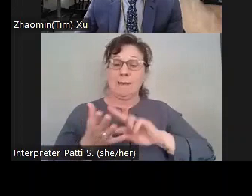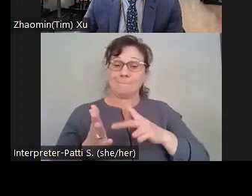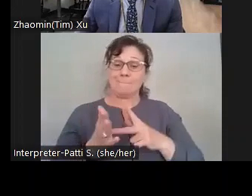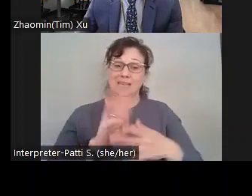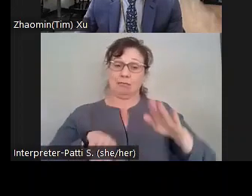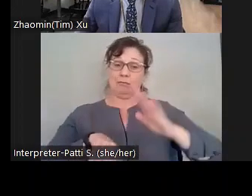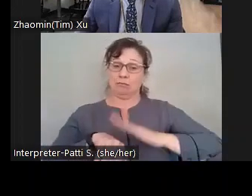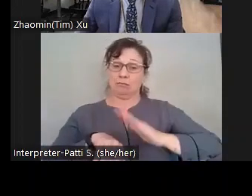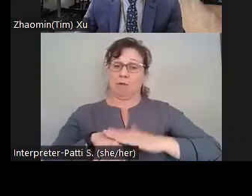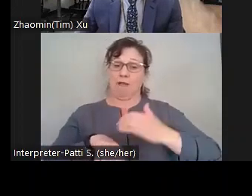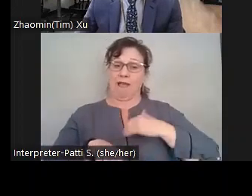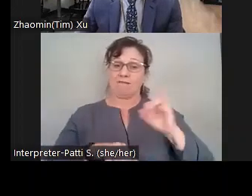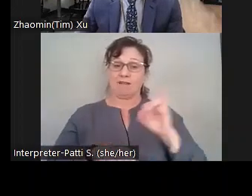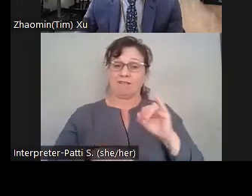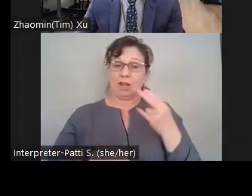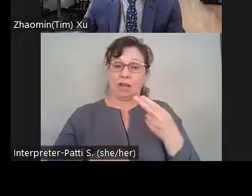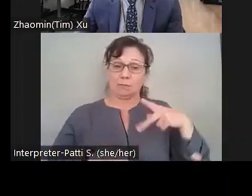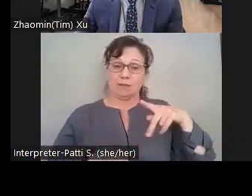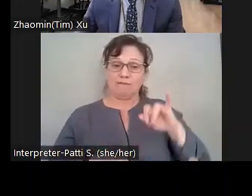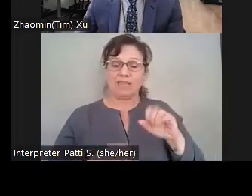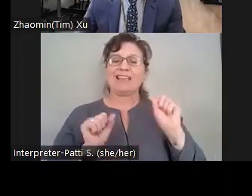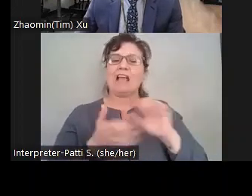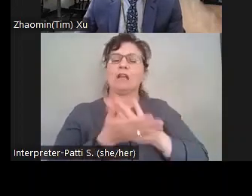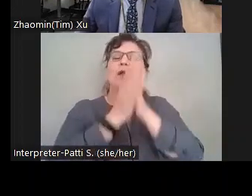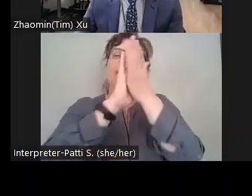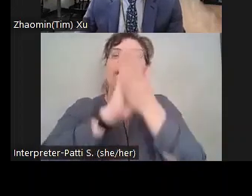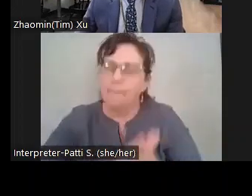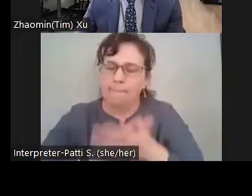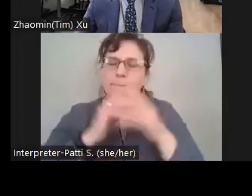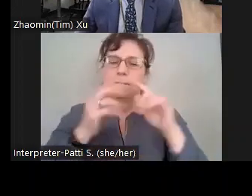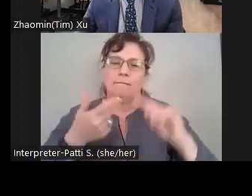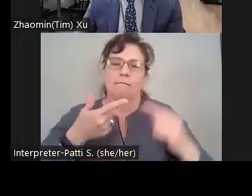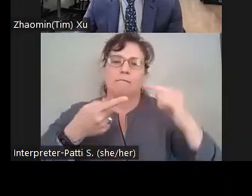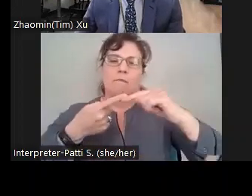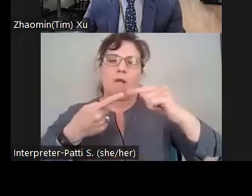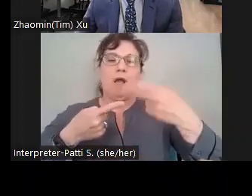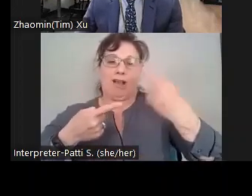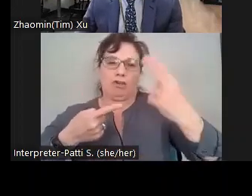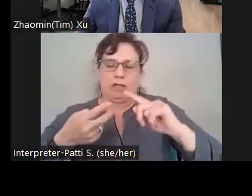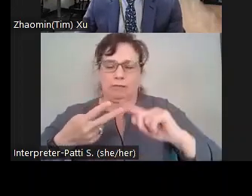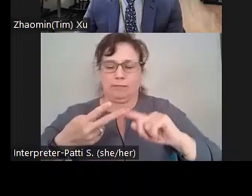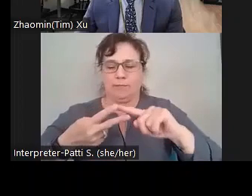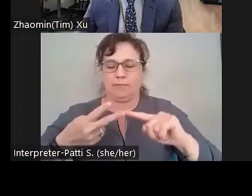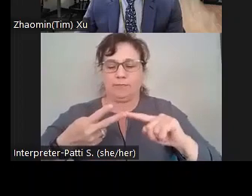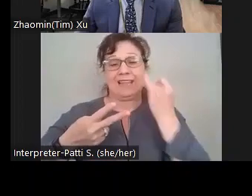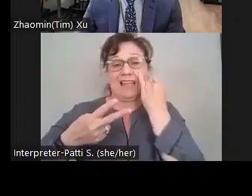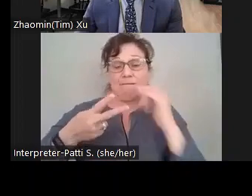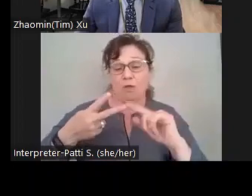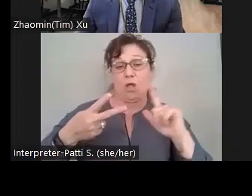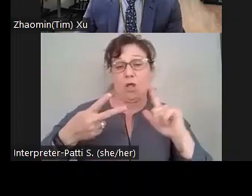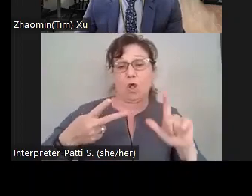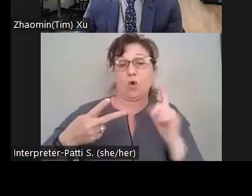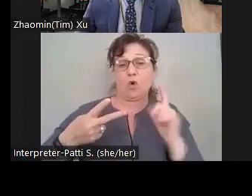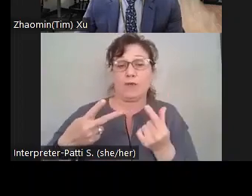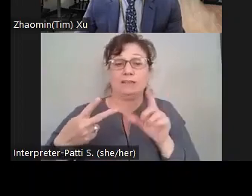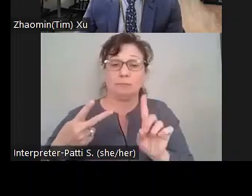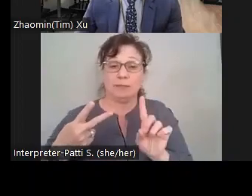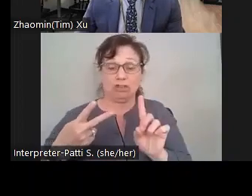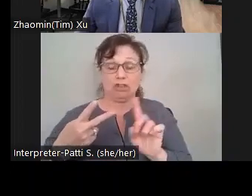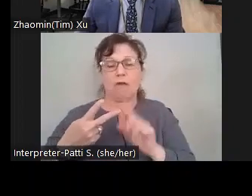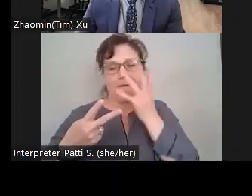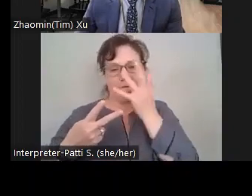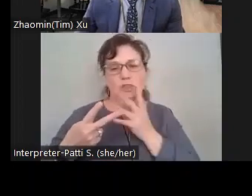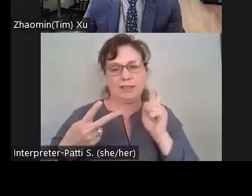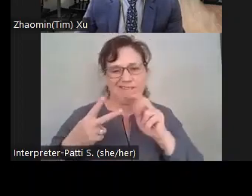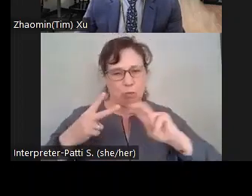and therefore is at risk of having high grade dysplasia. So even if your anal pap comes back with low grade dysplasia, unfortunately, we have to take a